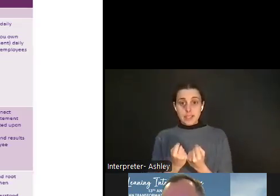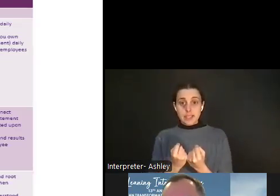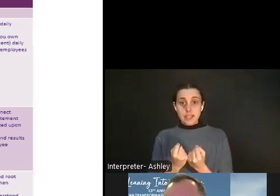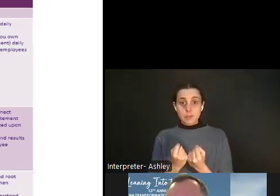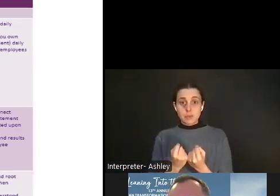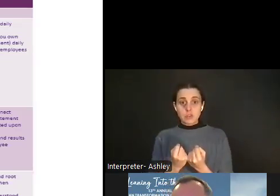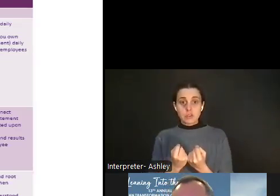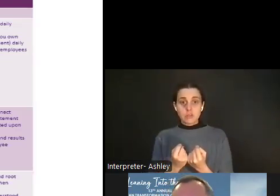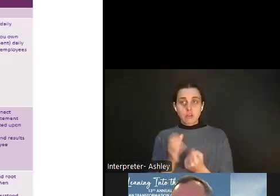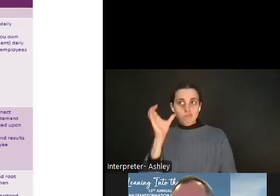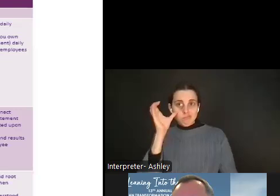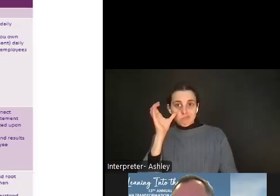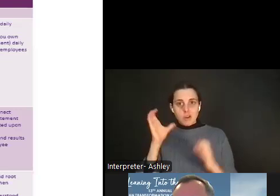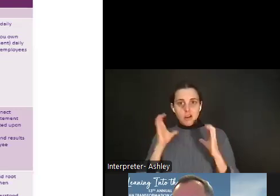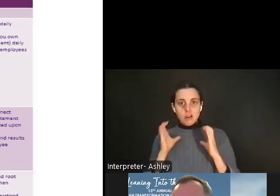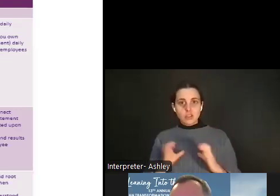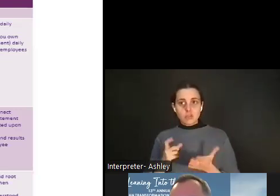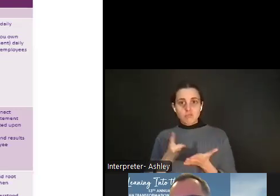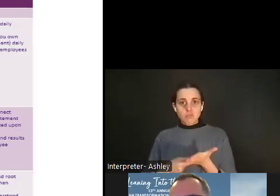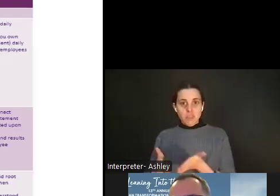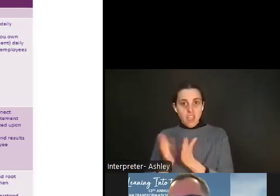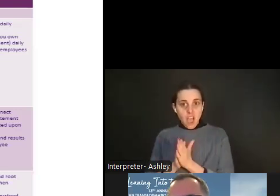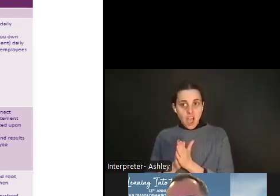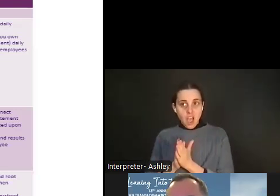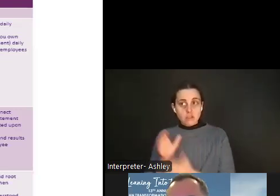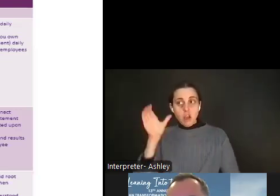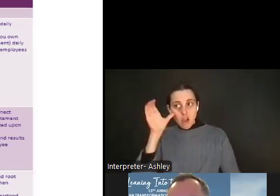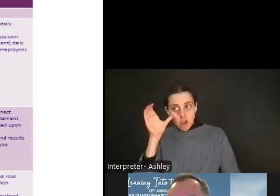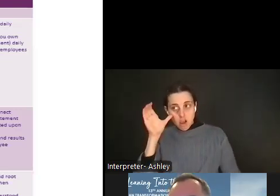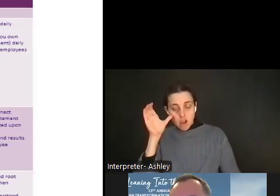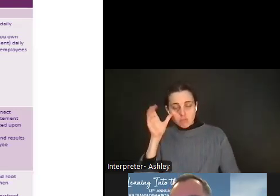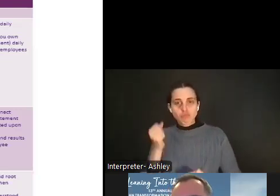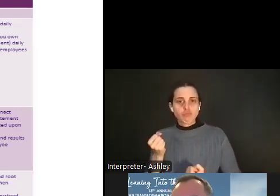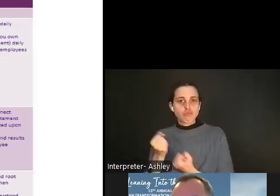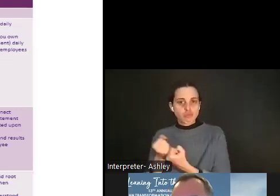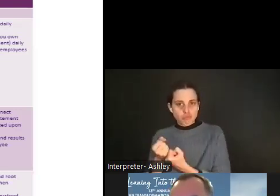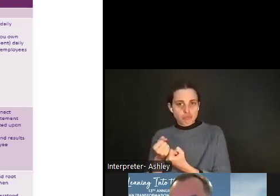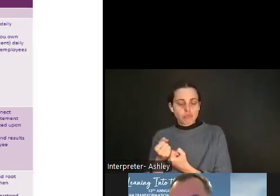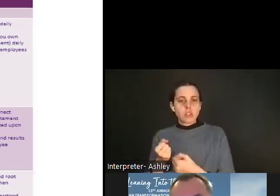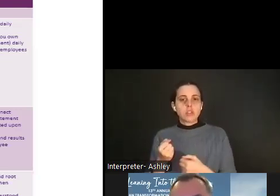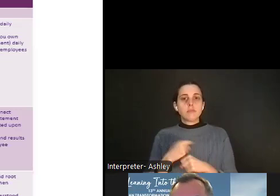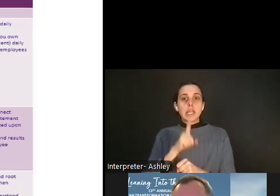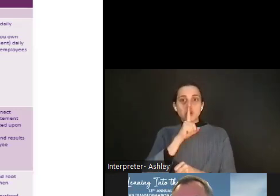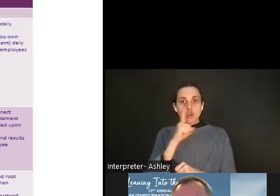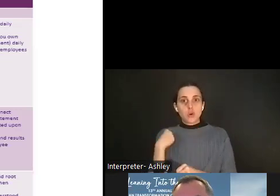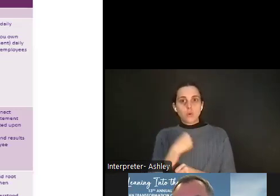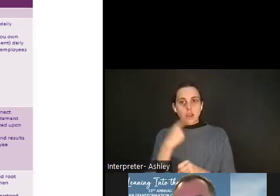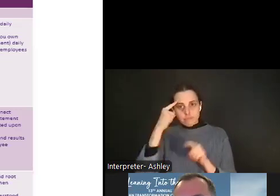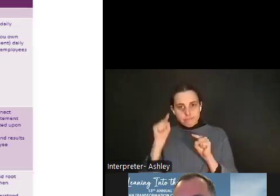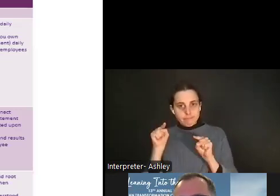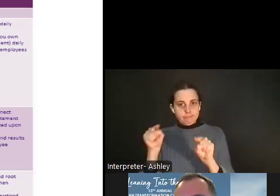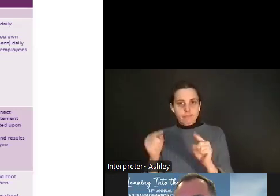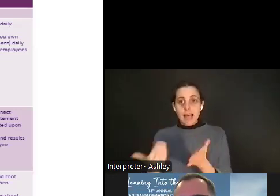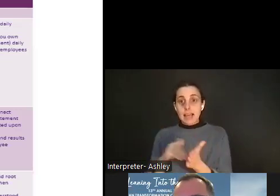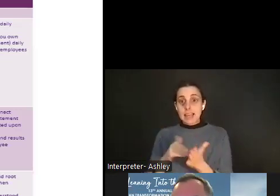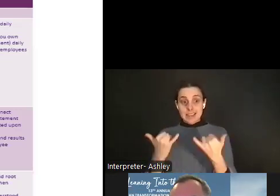asking, right? So voice of the customer, what the customer would pay for, that we're totally aligned with that. Again, we're not there, but this is